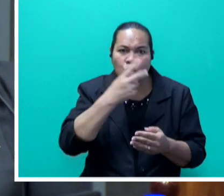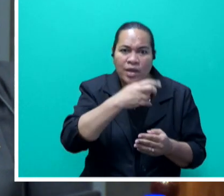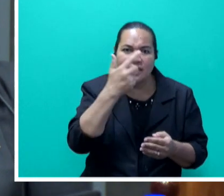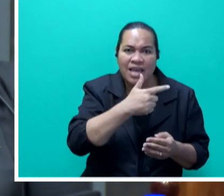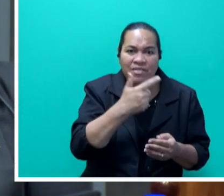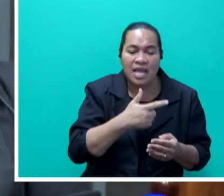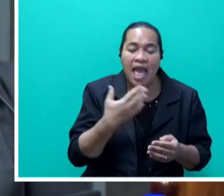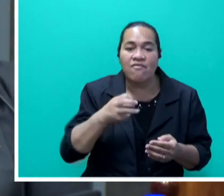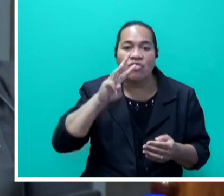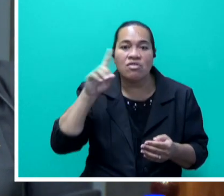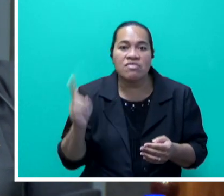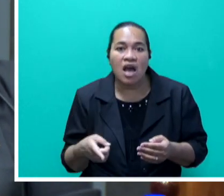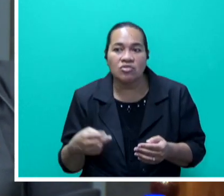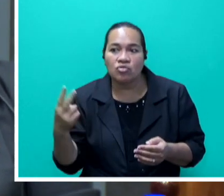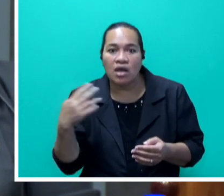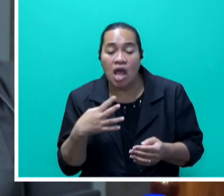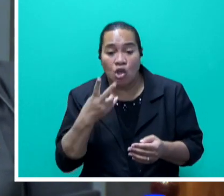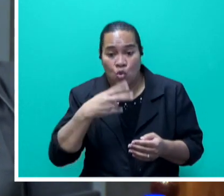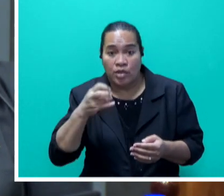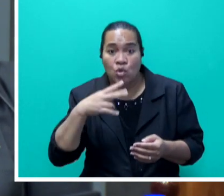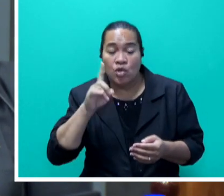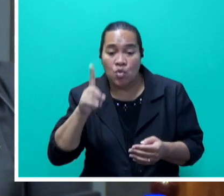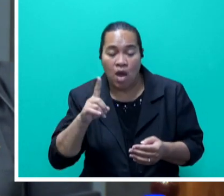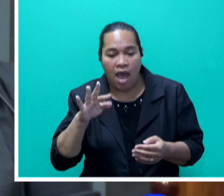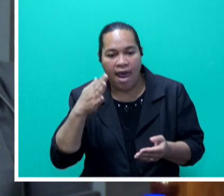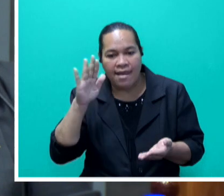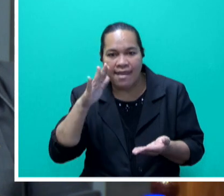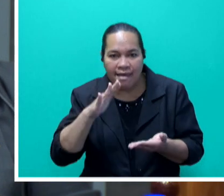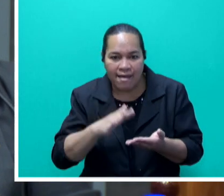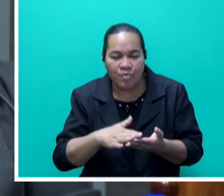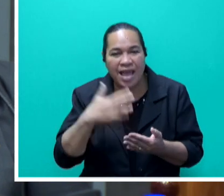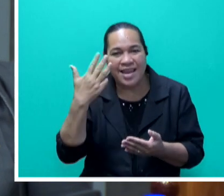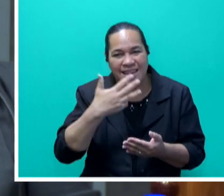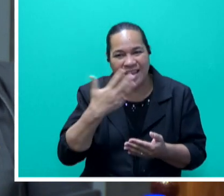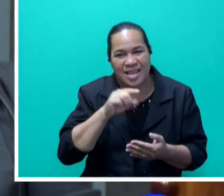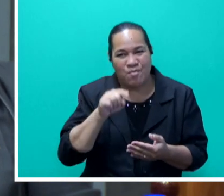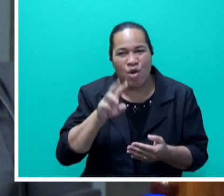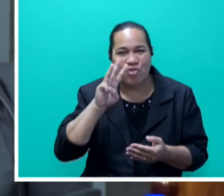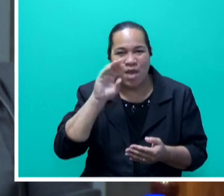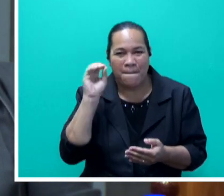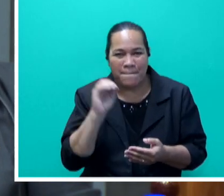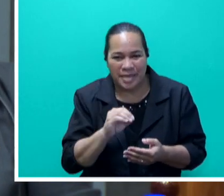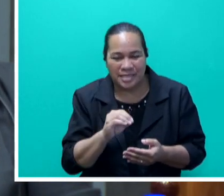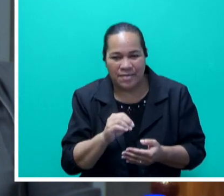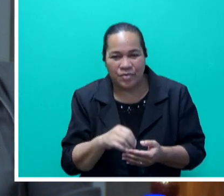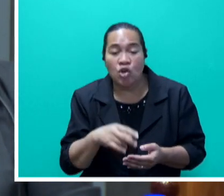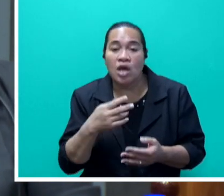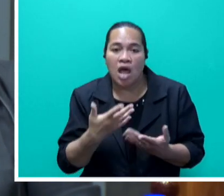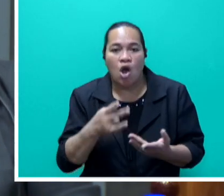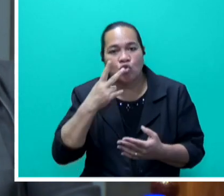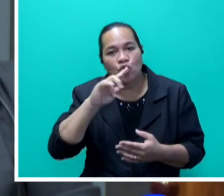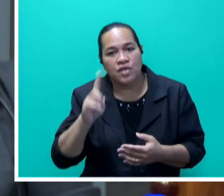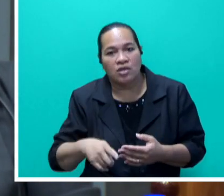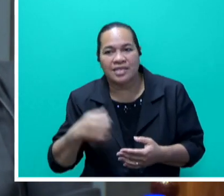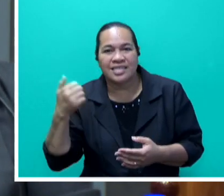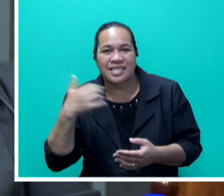3,276 accidents were recorded. In 2021, this number decreased by 19.3% to 2,643.